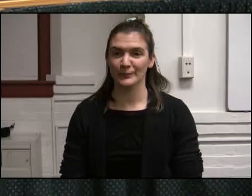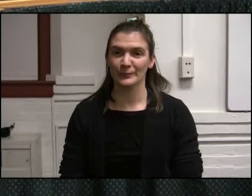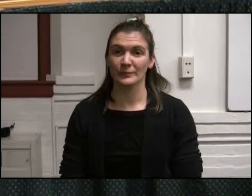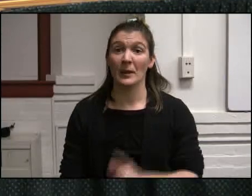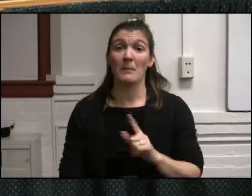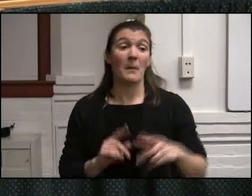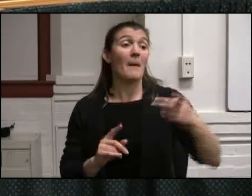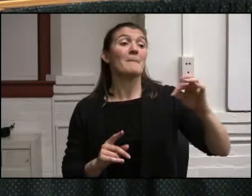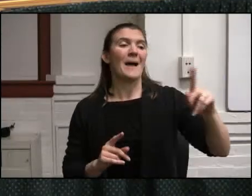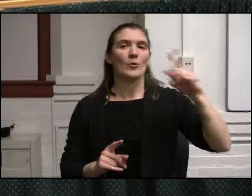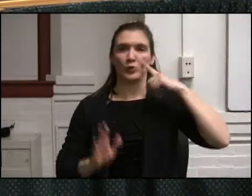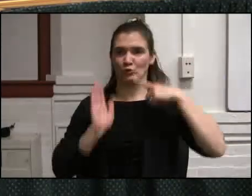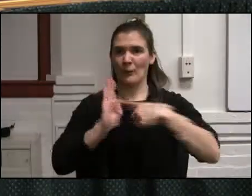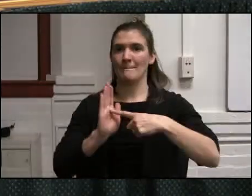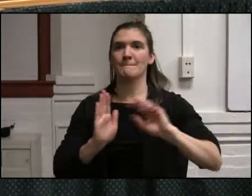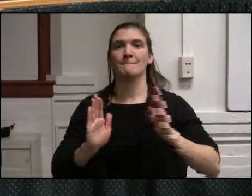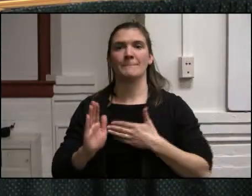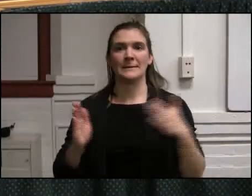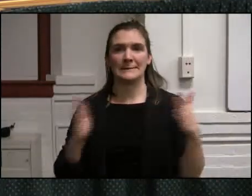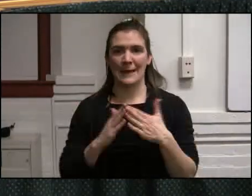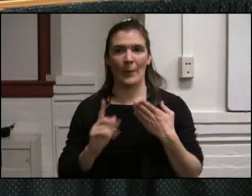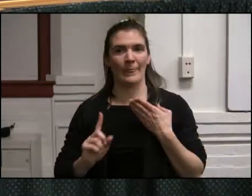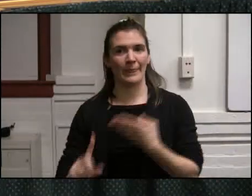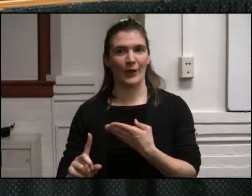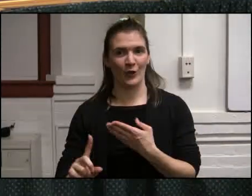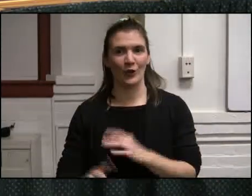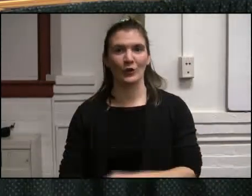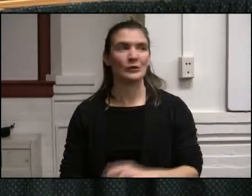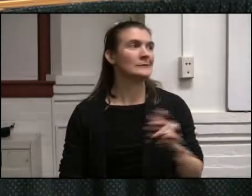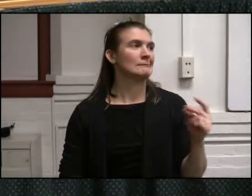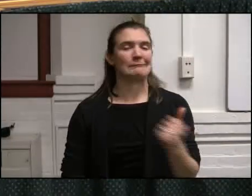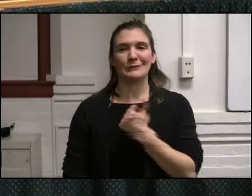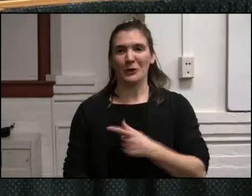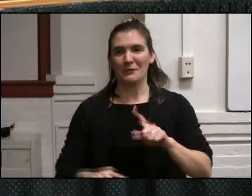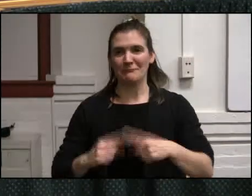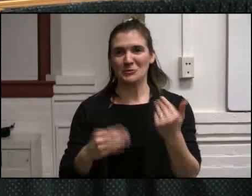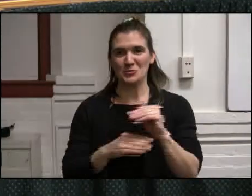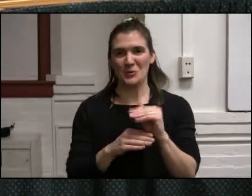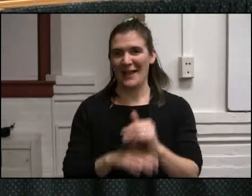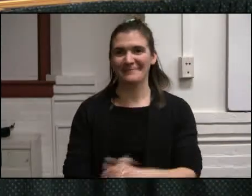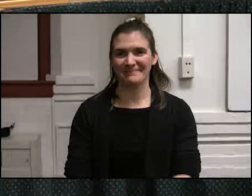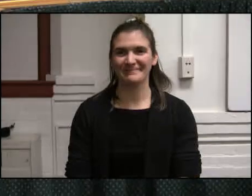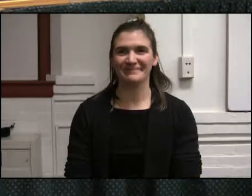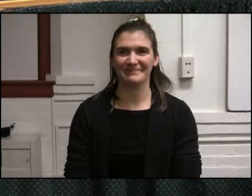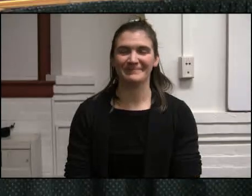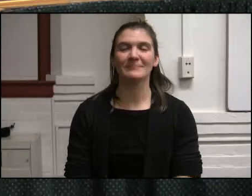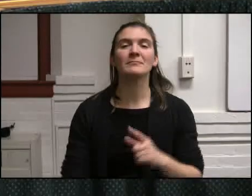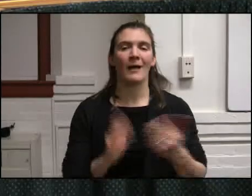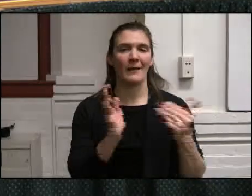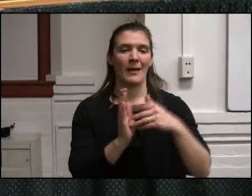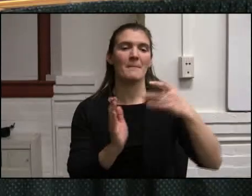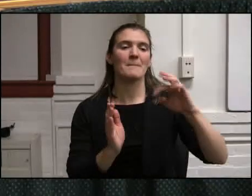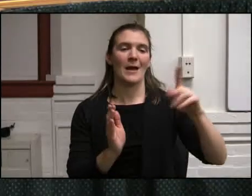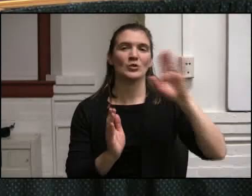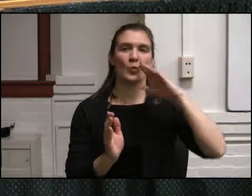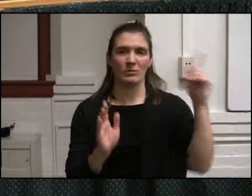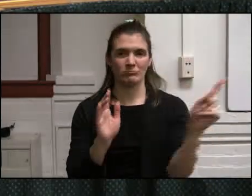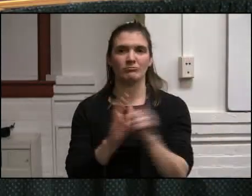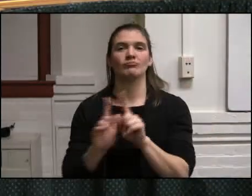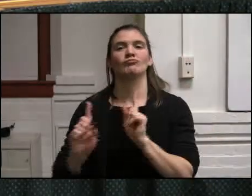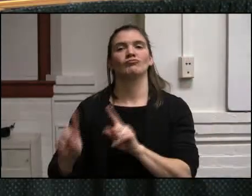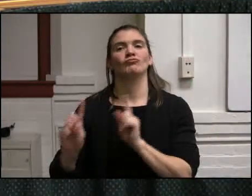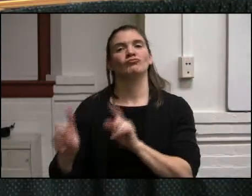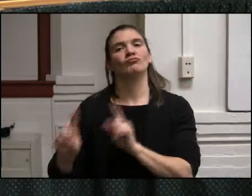But Patrick will be representing the town in that. He unfortunately wasn't able to be here for this evening's meeting, but he certainly